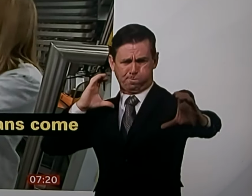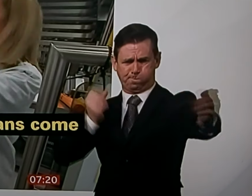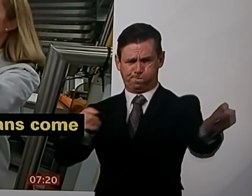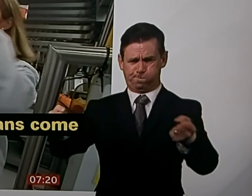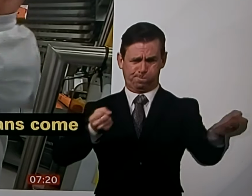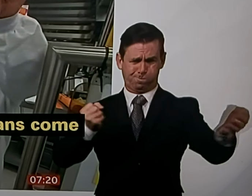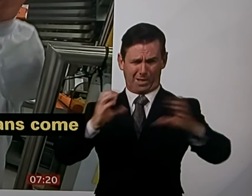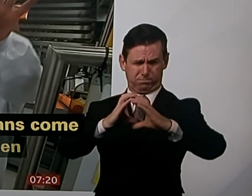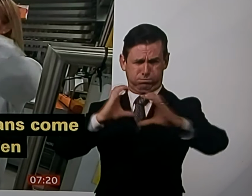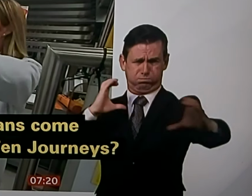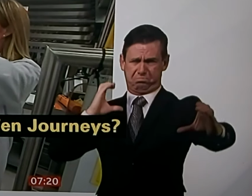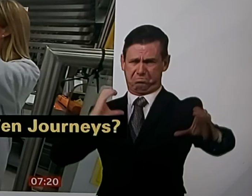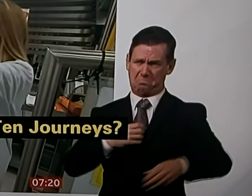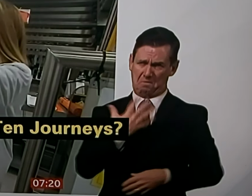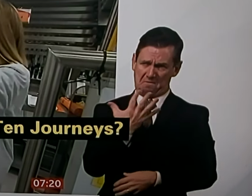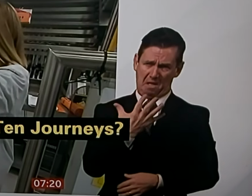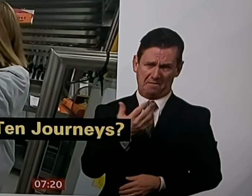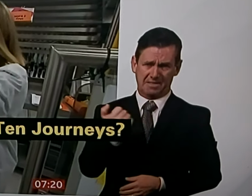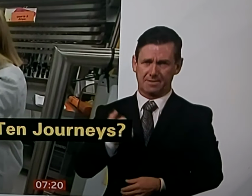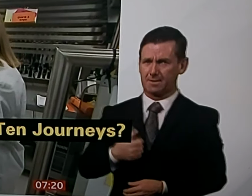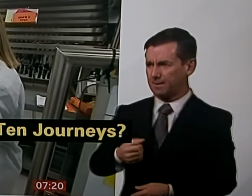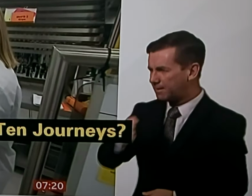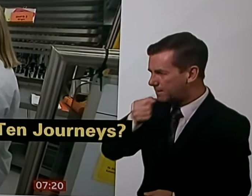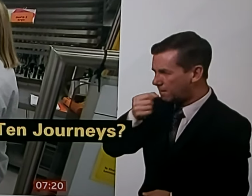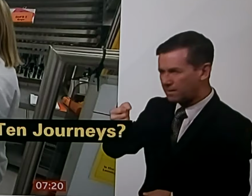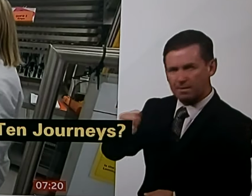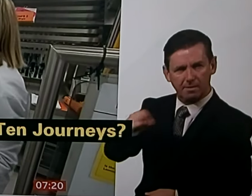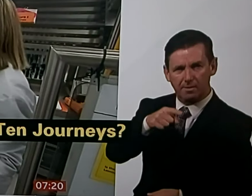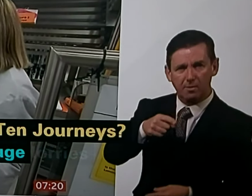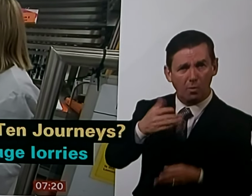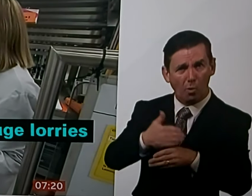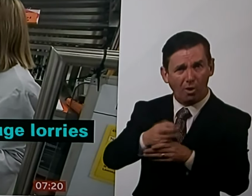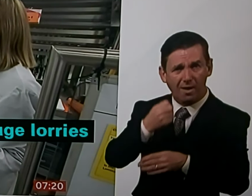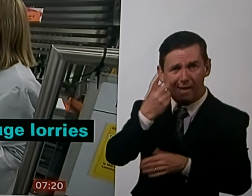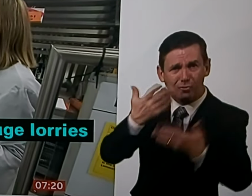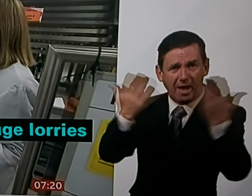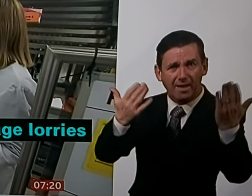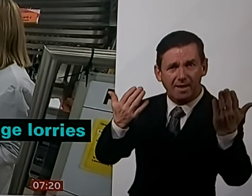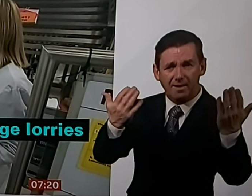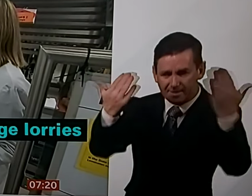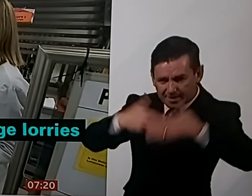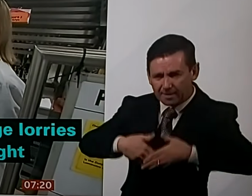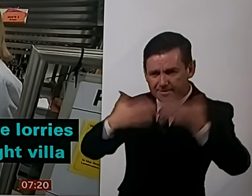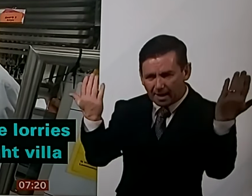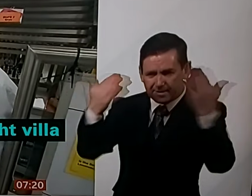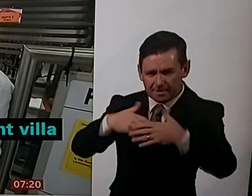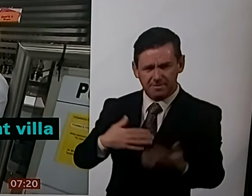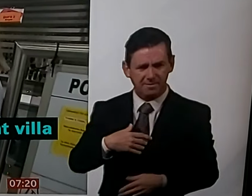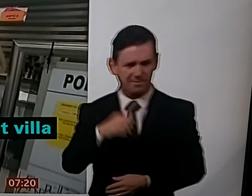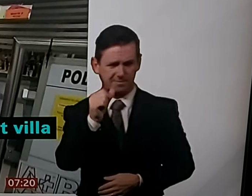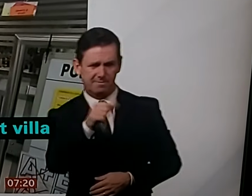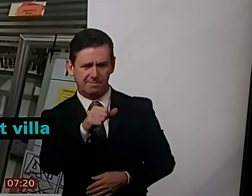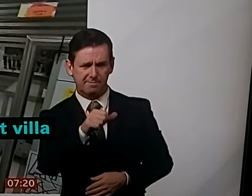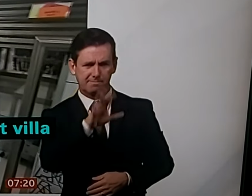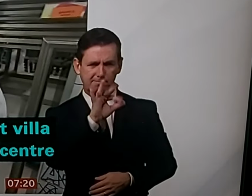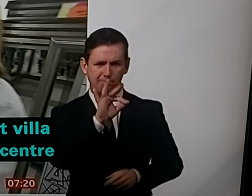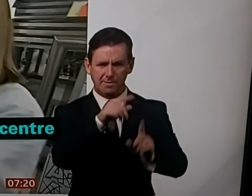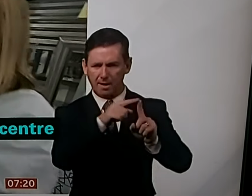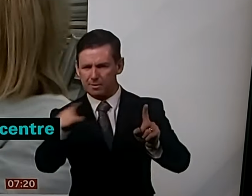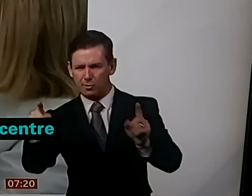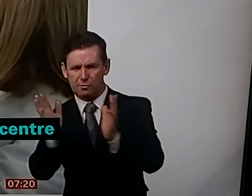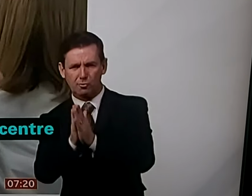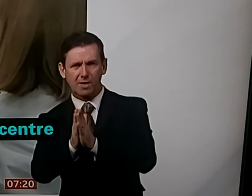and people are working in the centre throughout the night, every day? Yeah, every single day. Great, so the blood comes